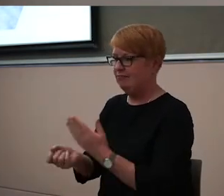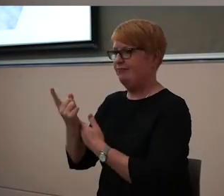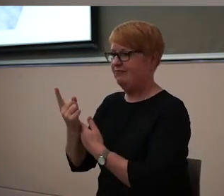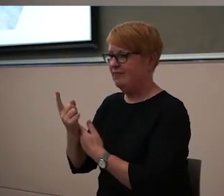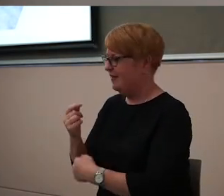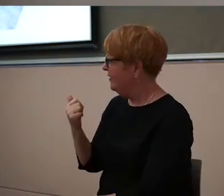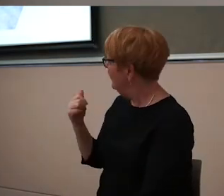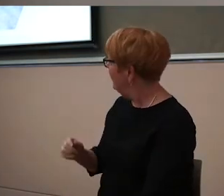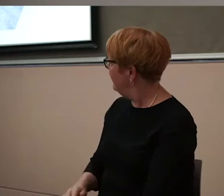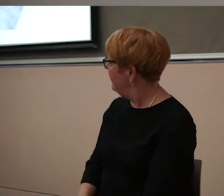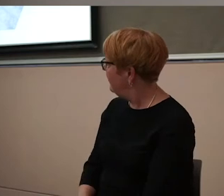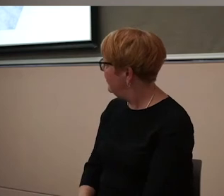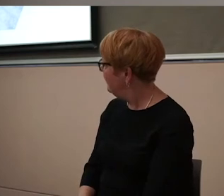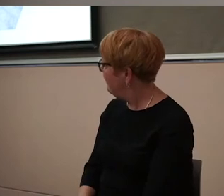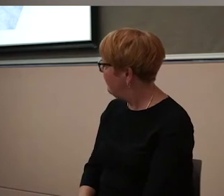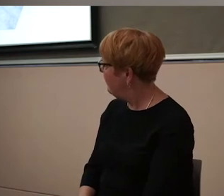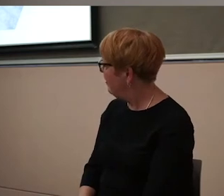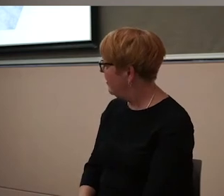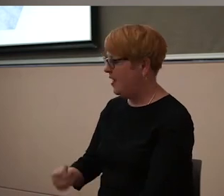I made a conscious effort to